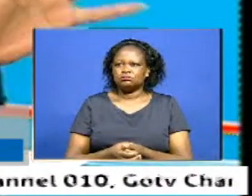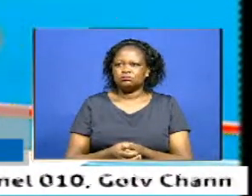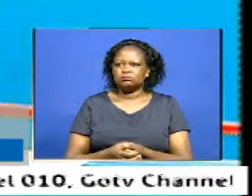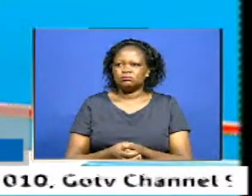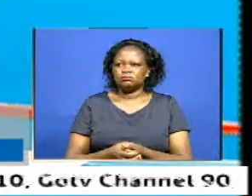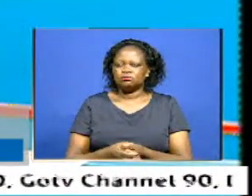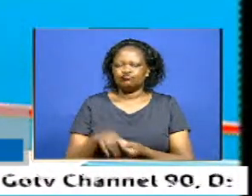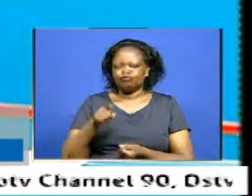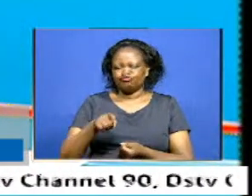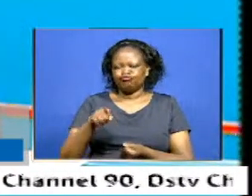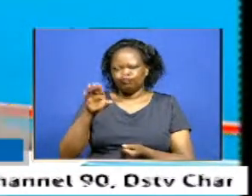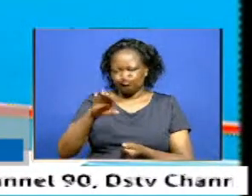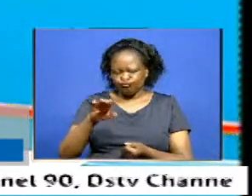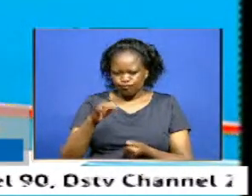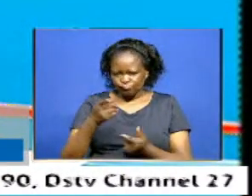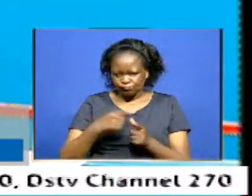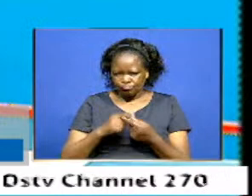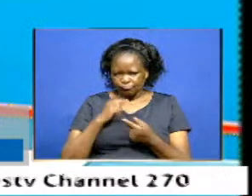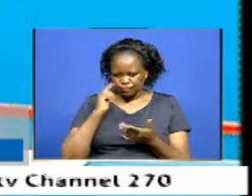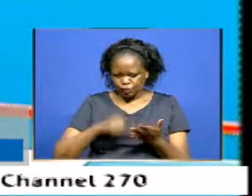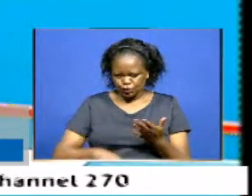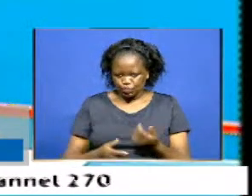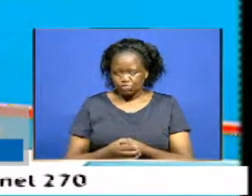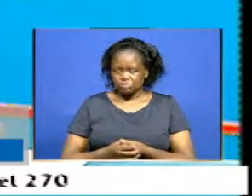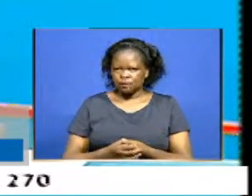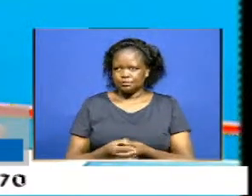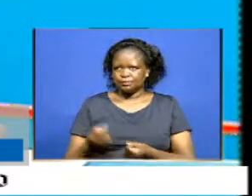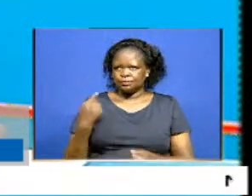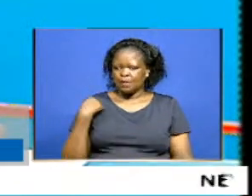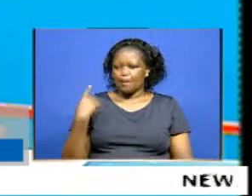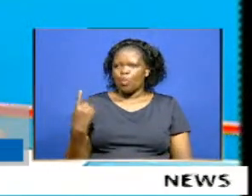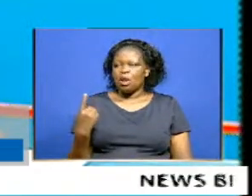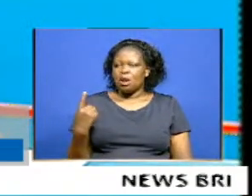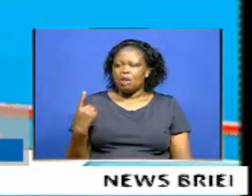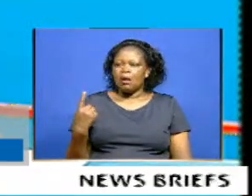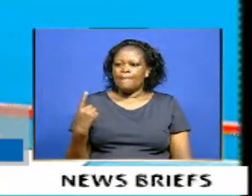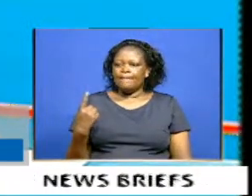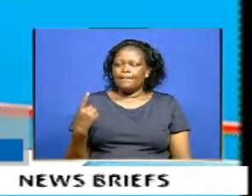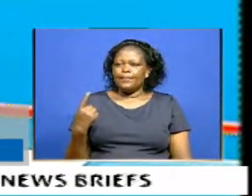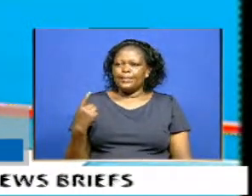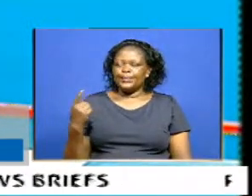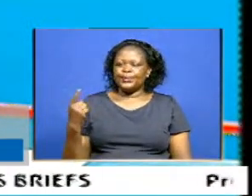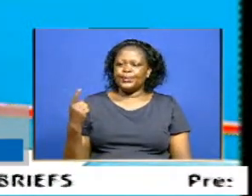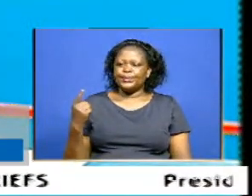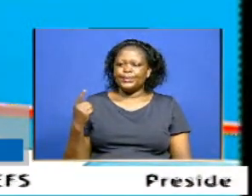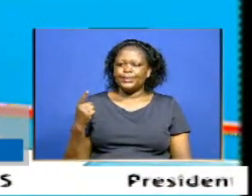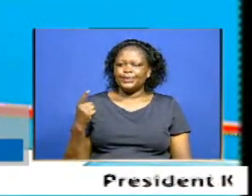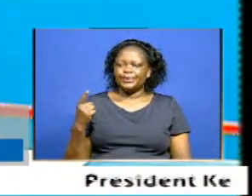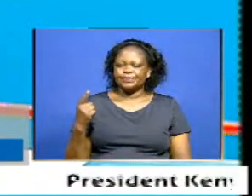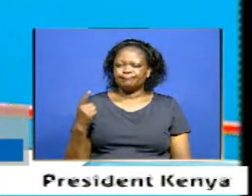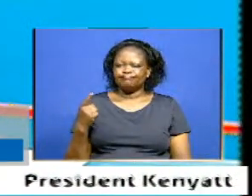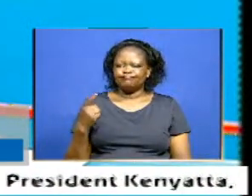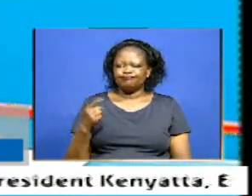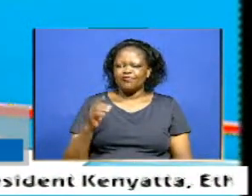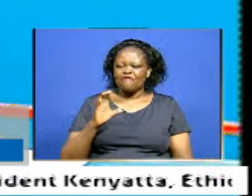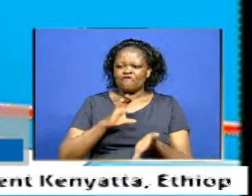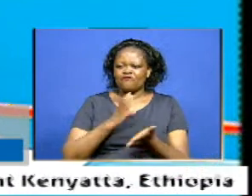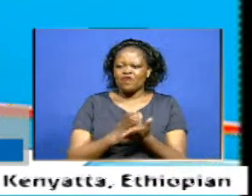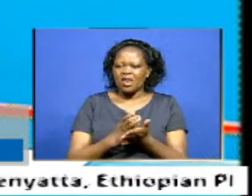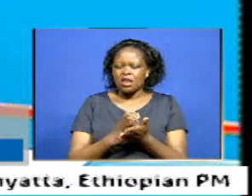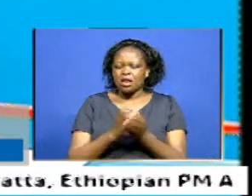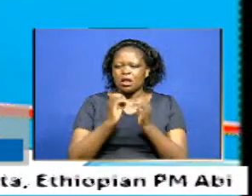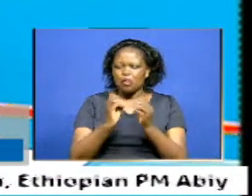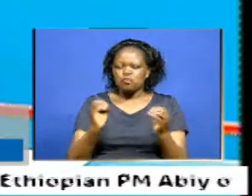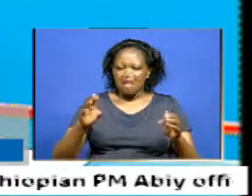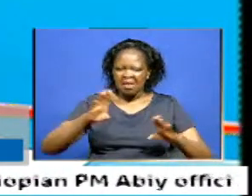this docket. And one of the issues he was raising was, number one, lack of funding or lack of sufficient